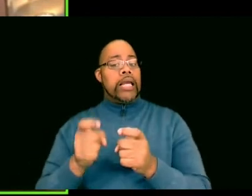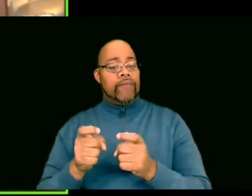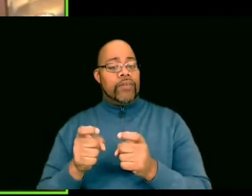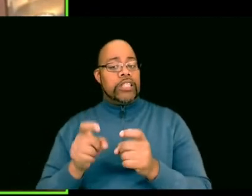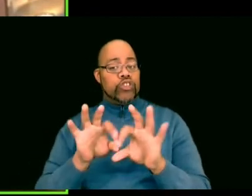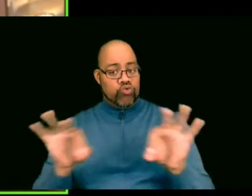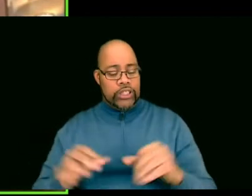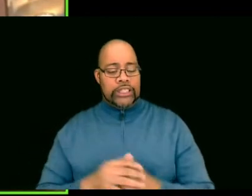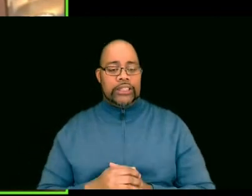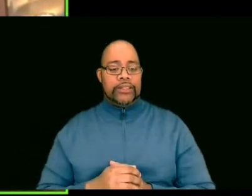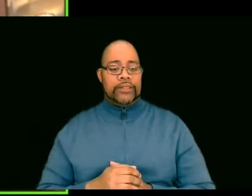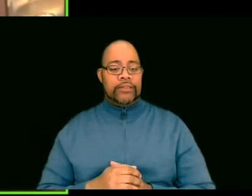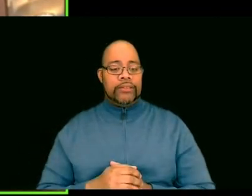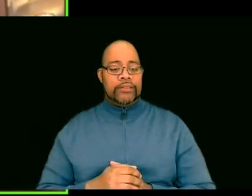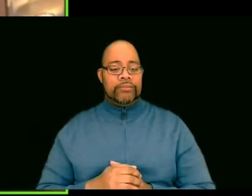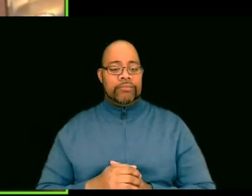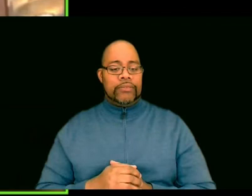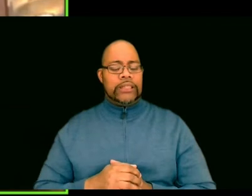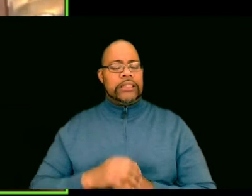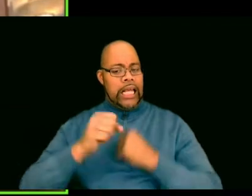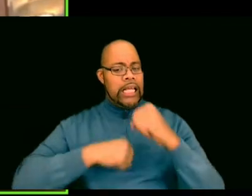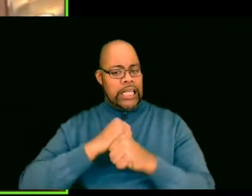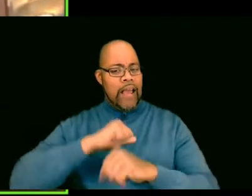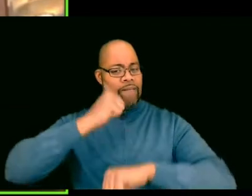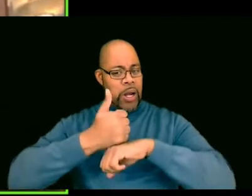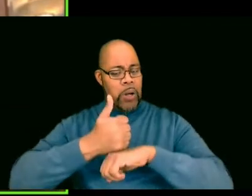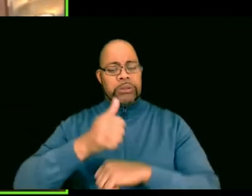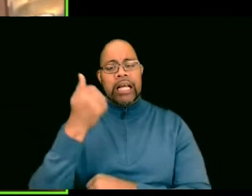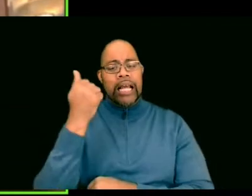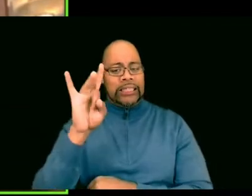granting of degrees, founded in